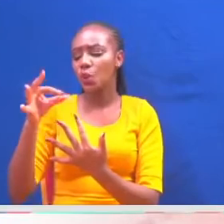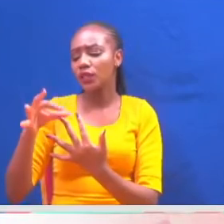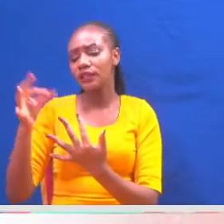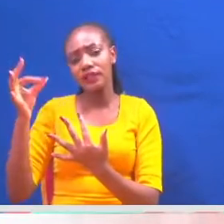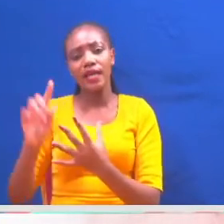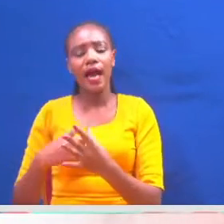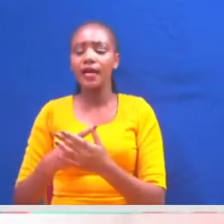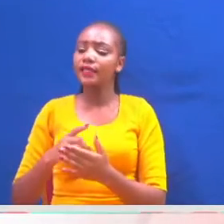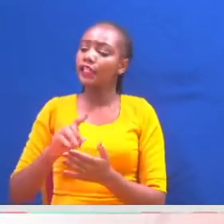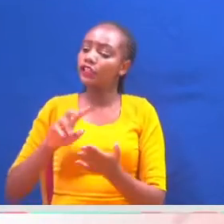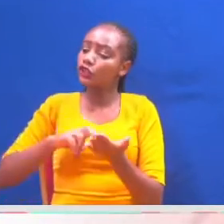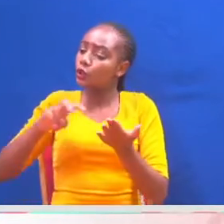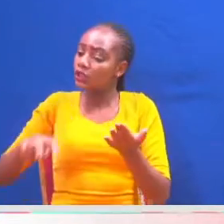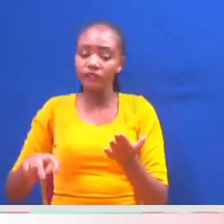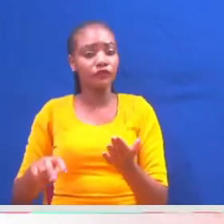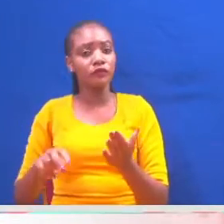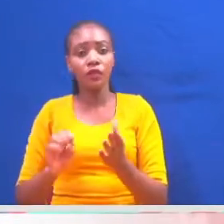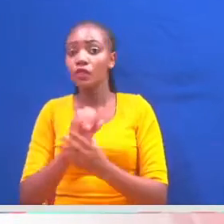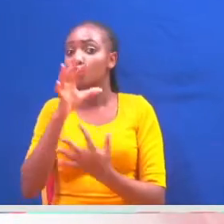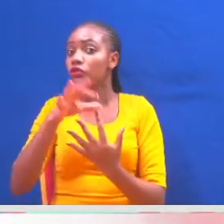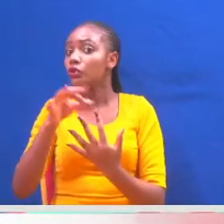leave by choice. So